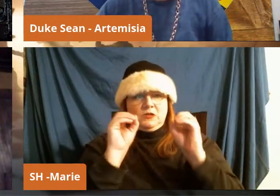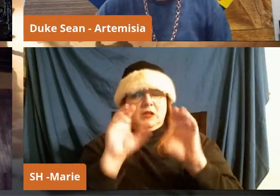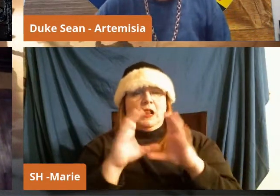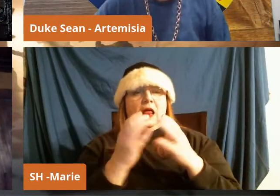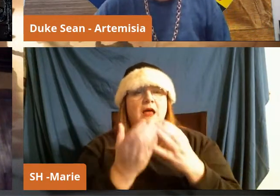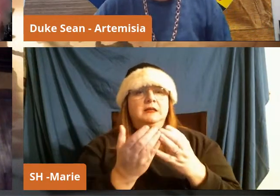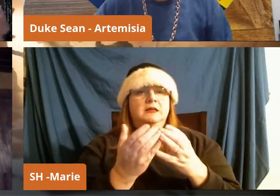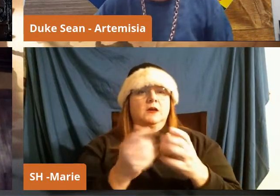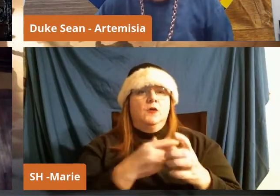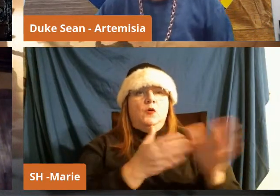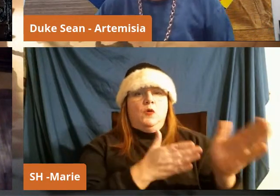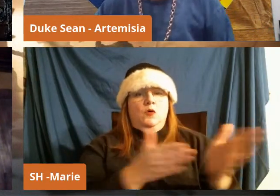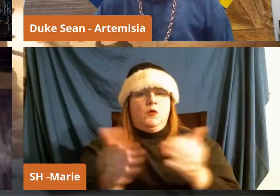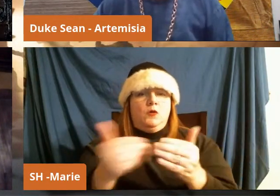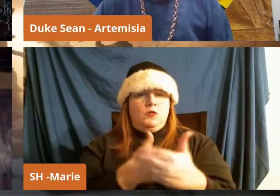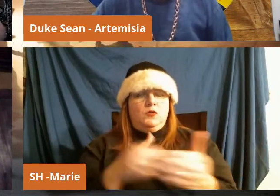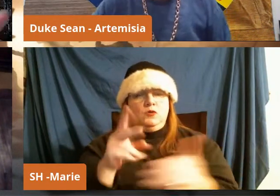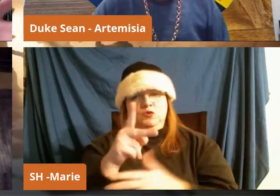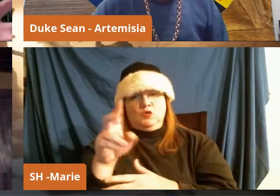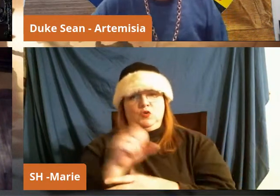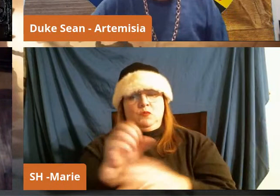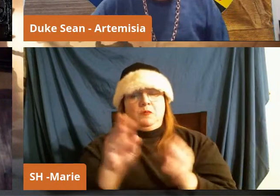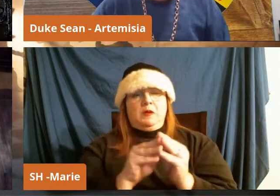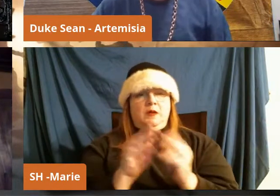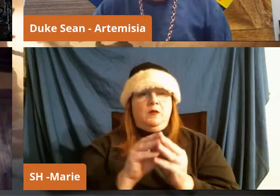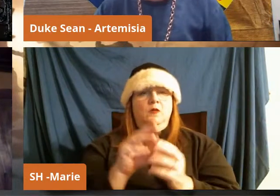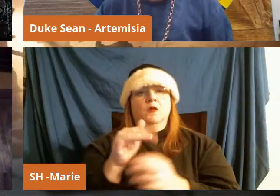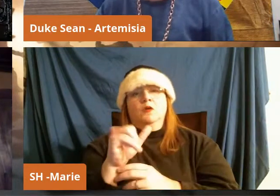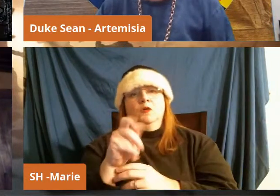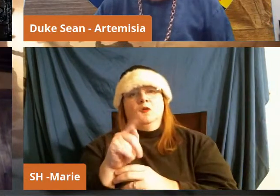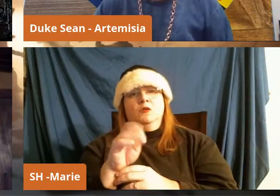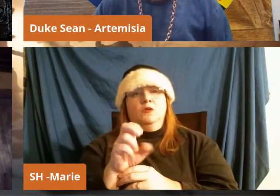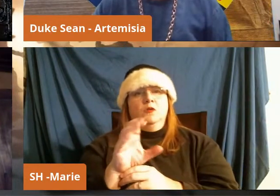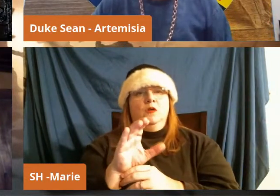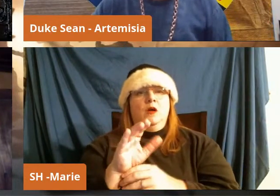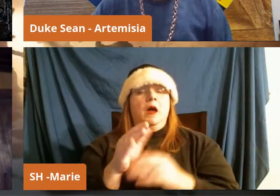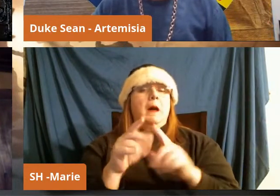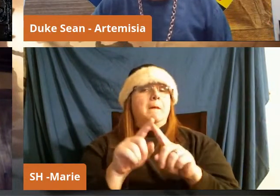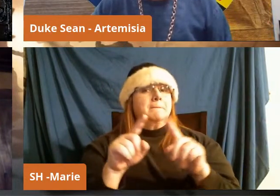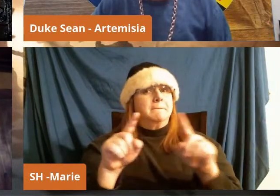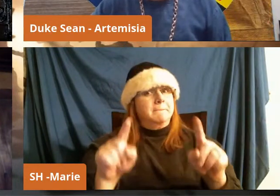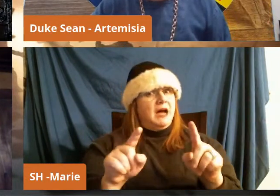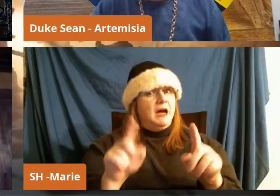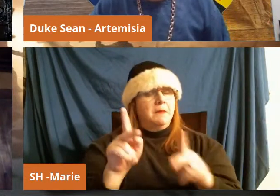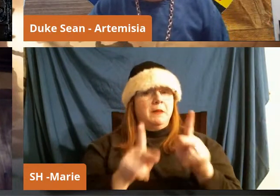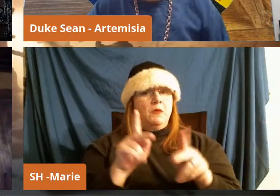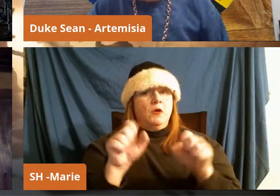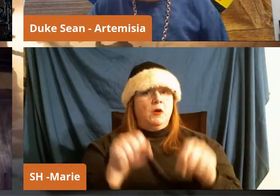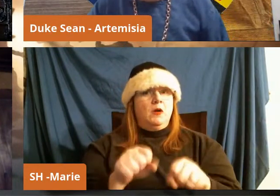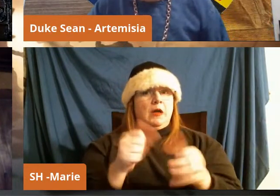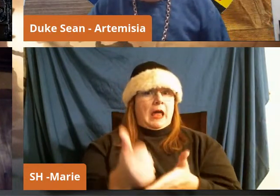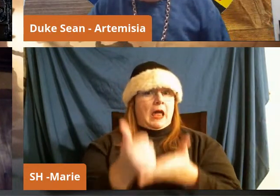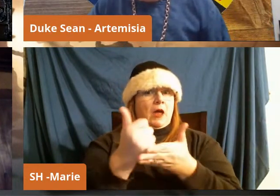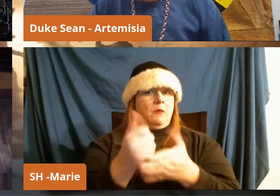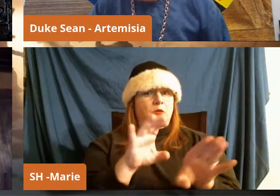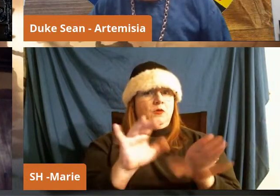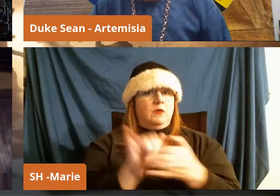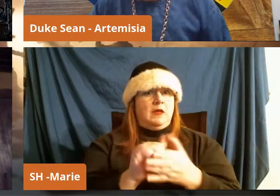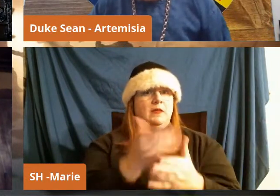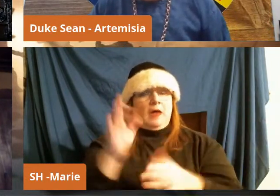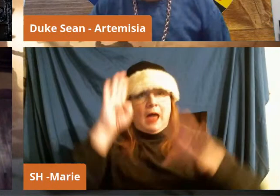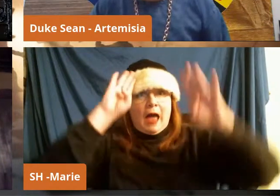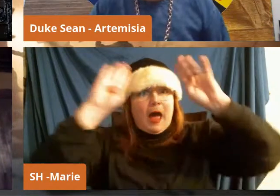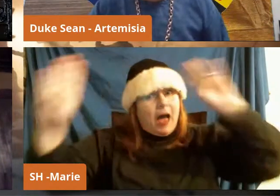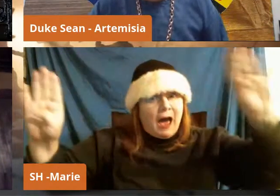capable of organizing a Zoom meeting, organizing a YouTube channel, right? However, there are people out there who will help you do that thing.